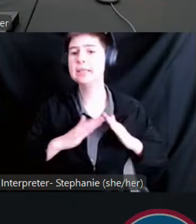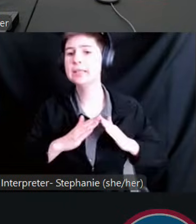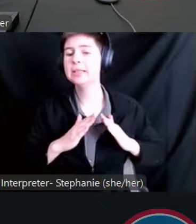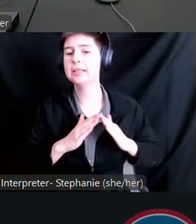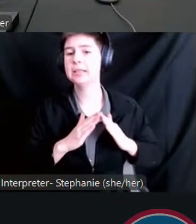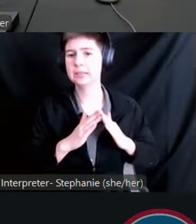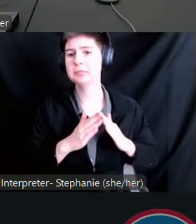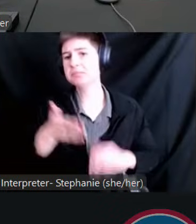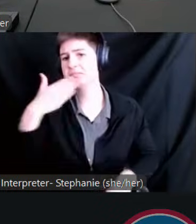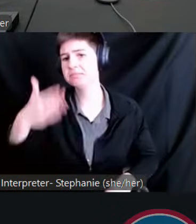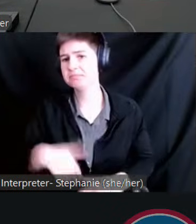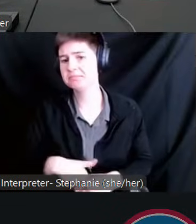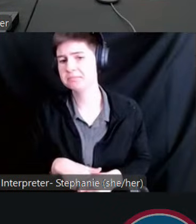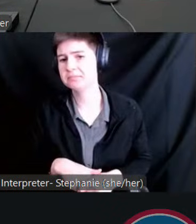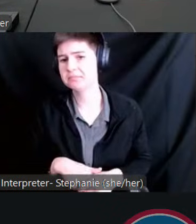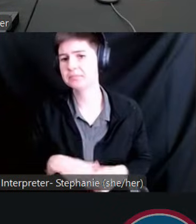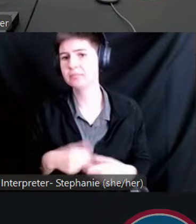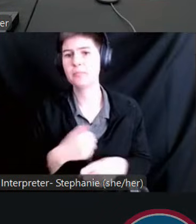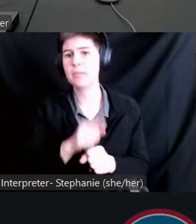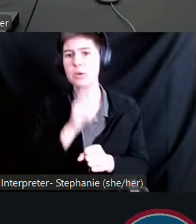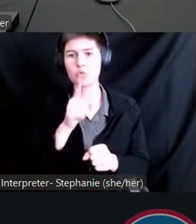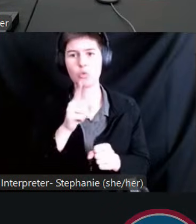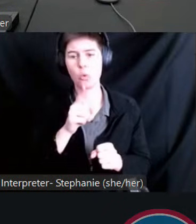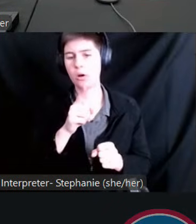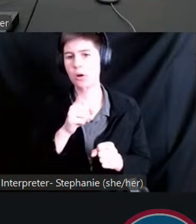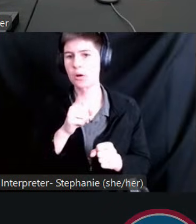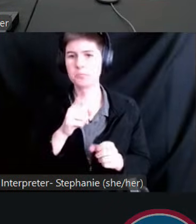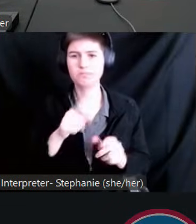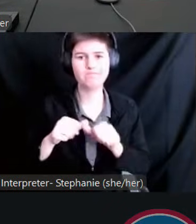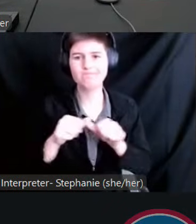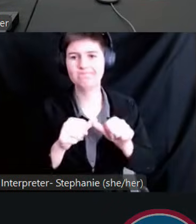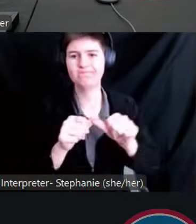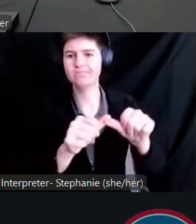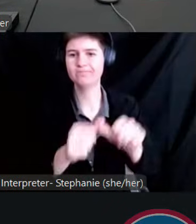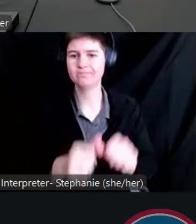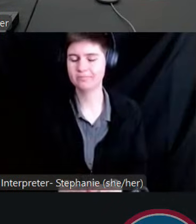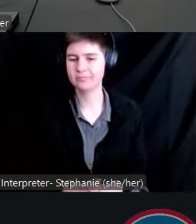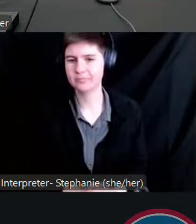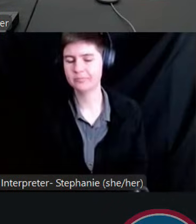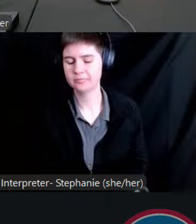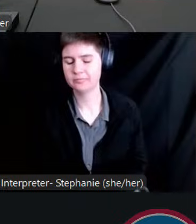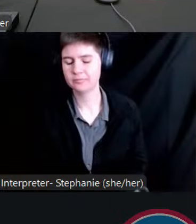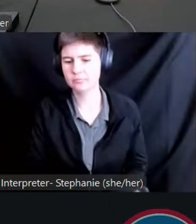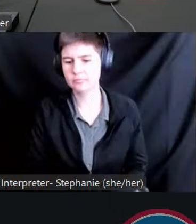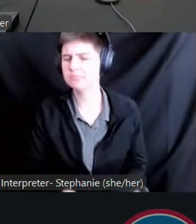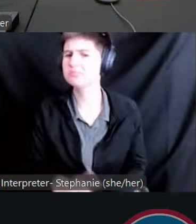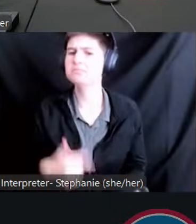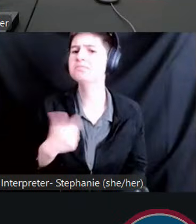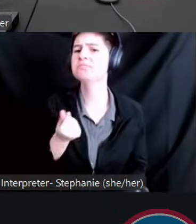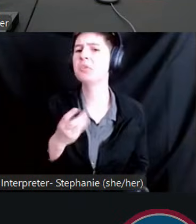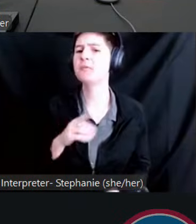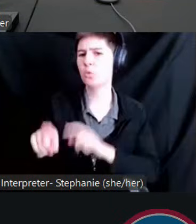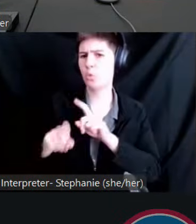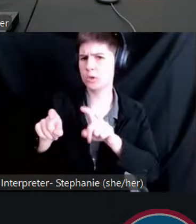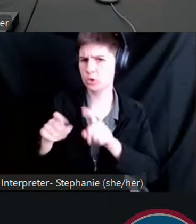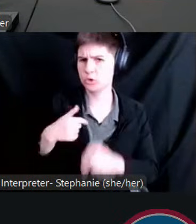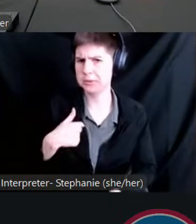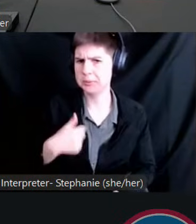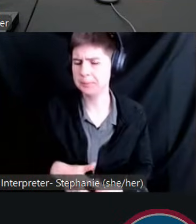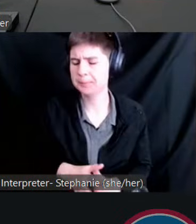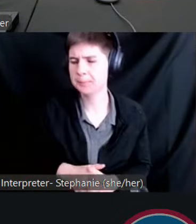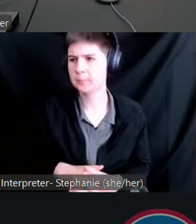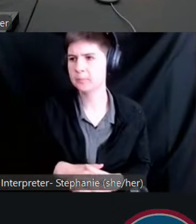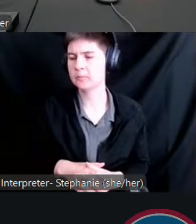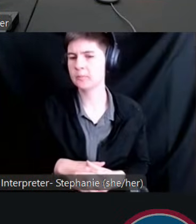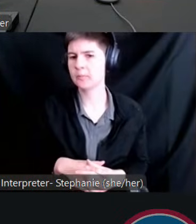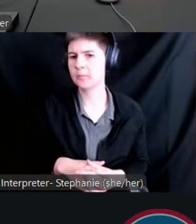stuff is moved forward. Yeah, absolutely. Material. I've got a couple questions and then I'm happy to